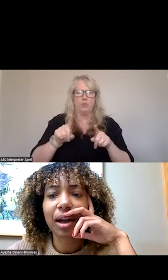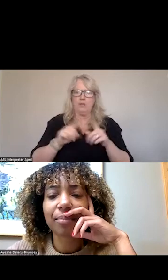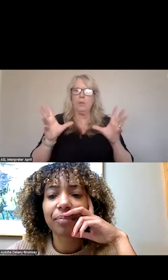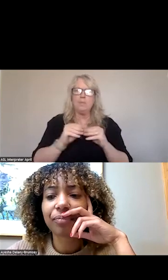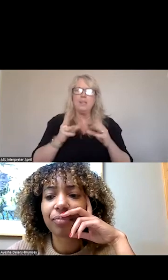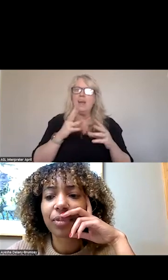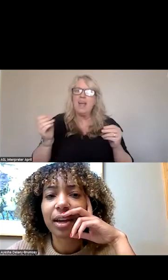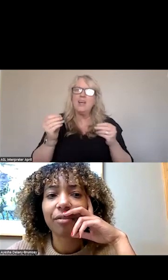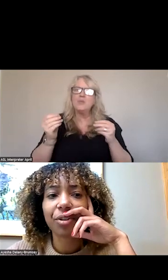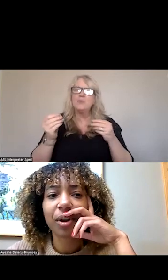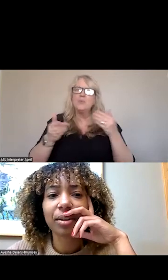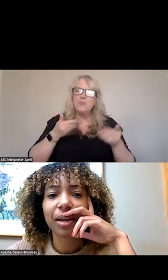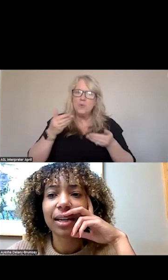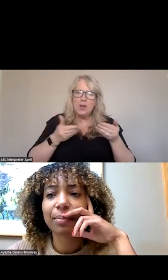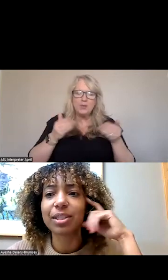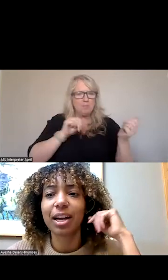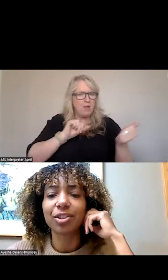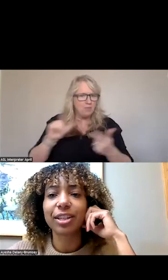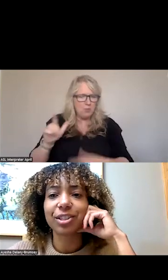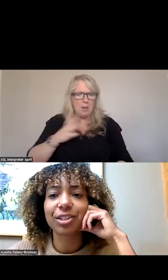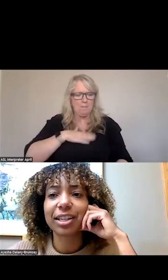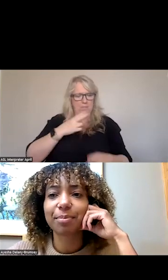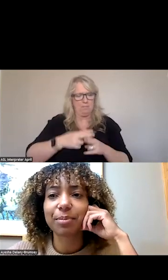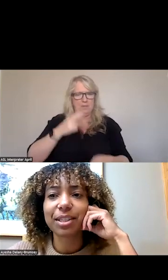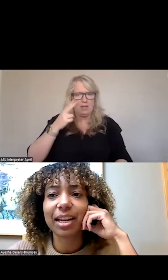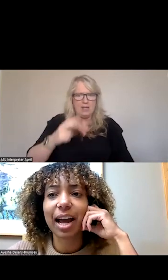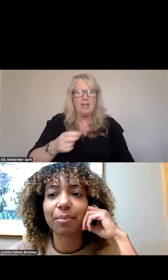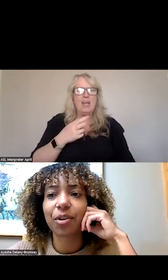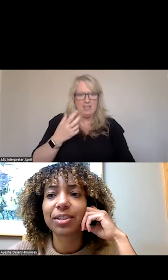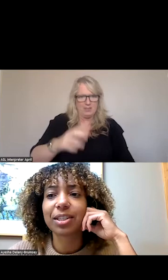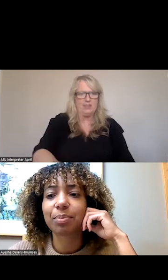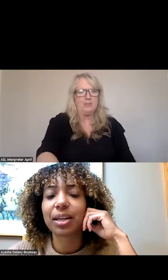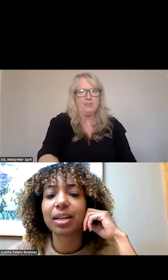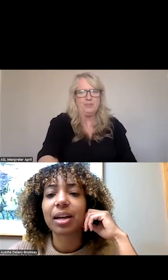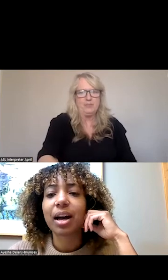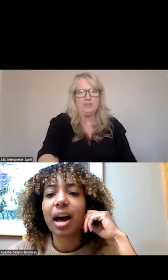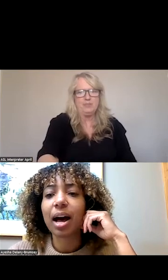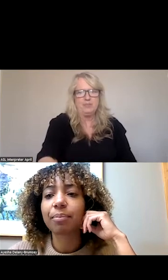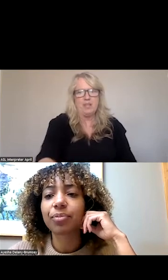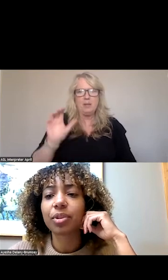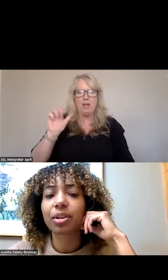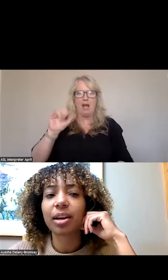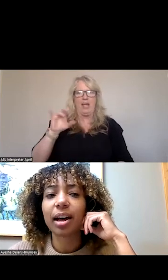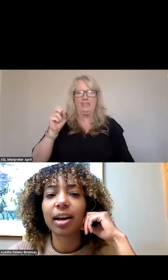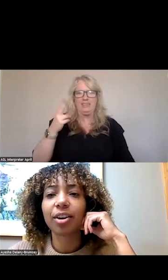Welcome, everyone. My name is Dr. Charysse Nunez, and I'm going to be